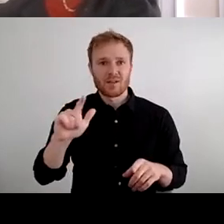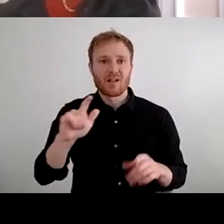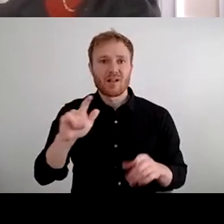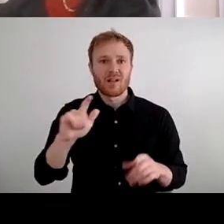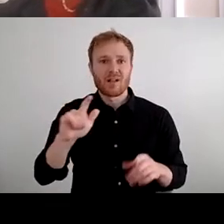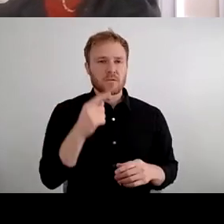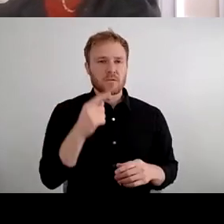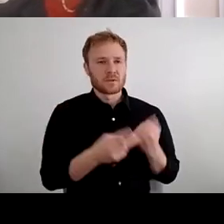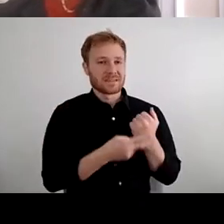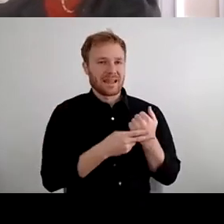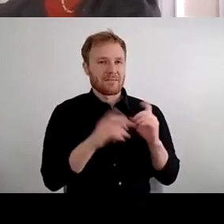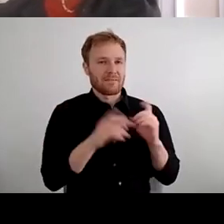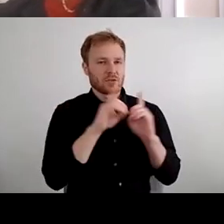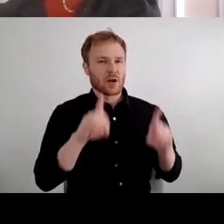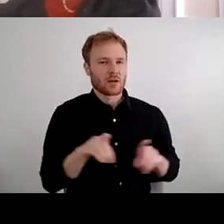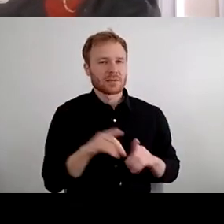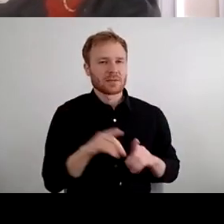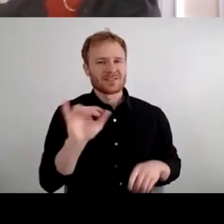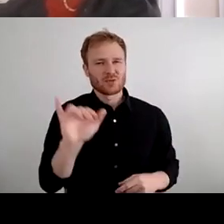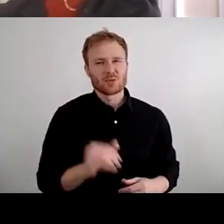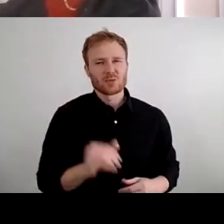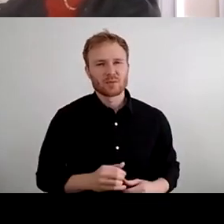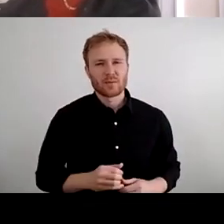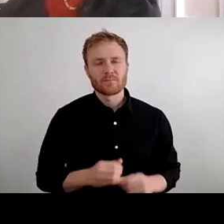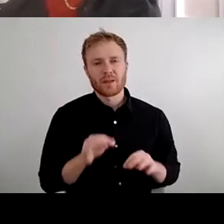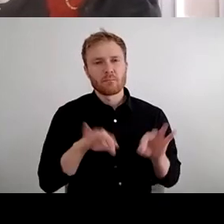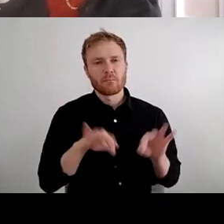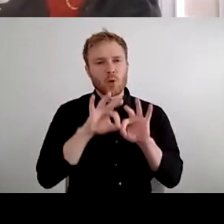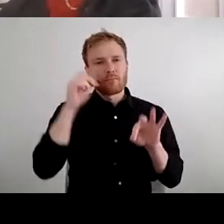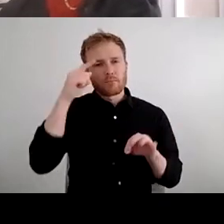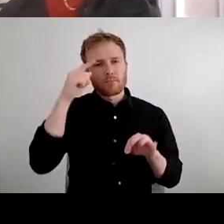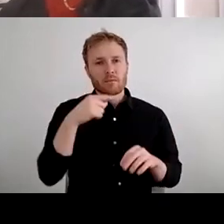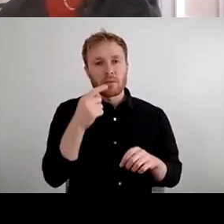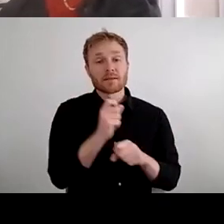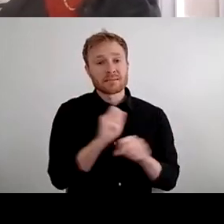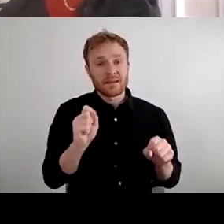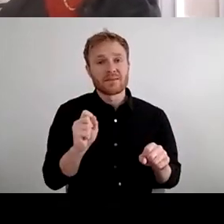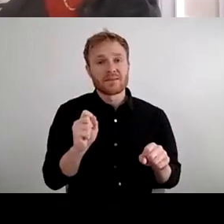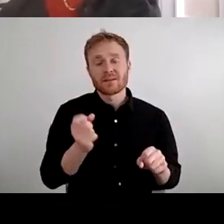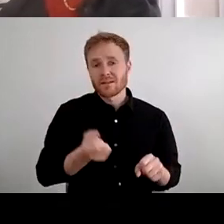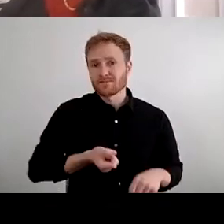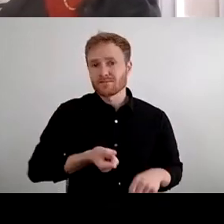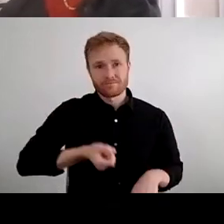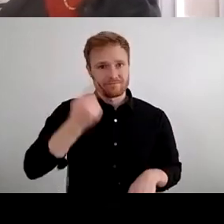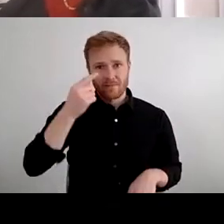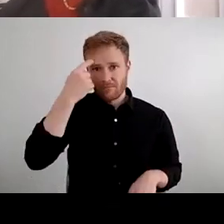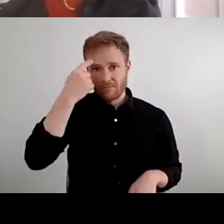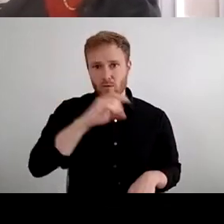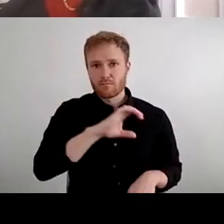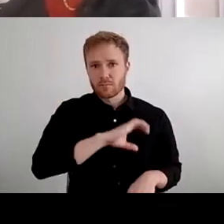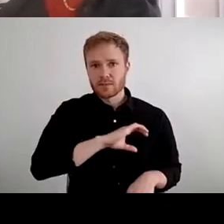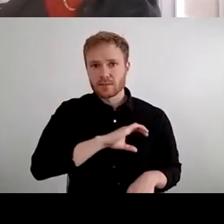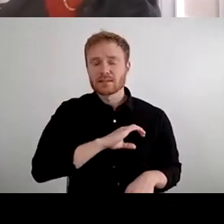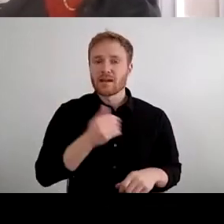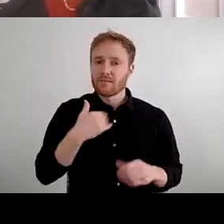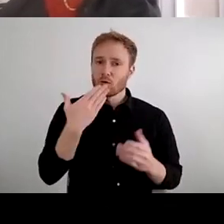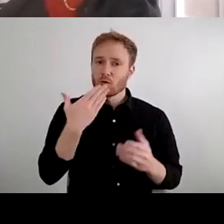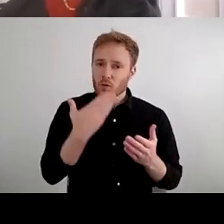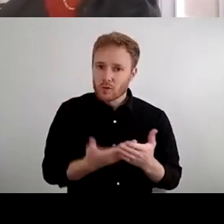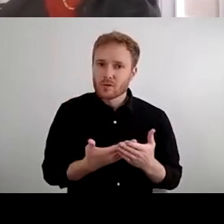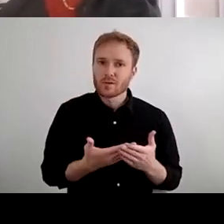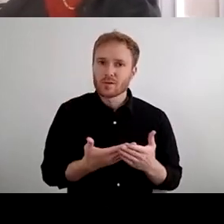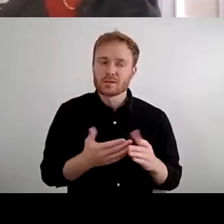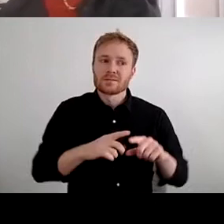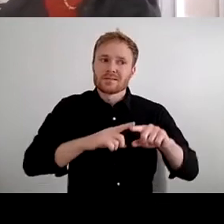departments. It's especially important for public safety and police, especially to have good,